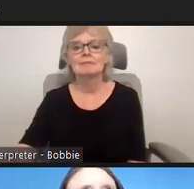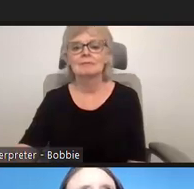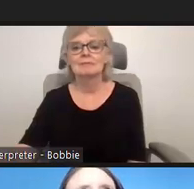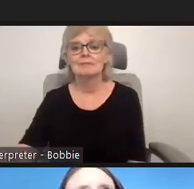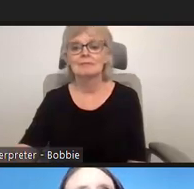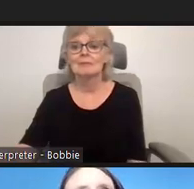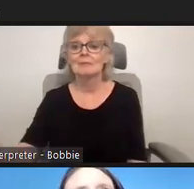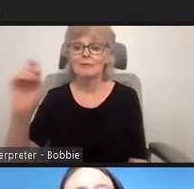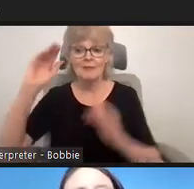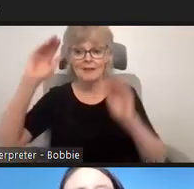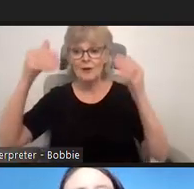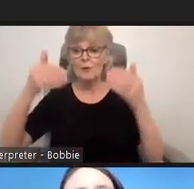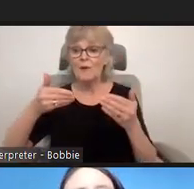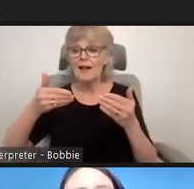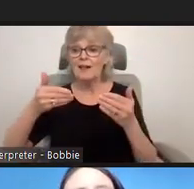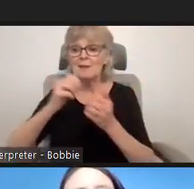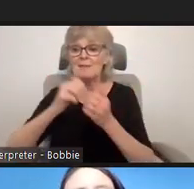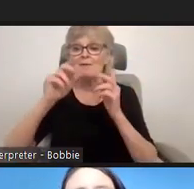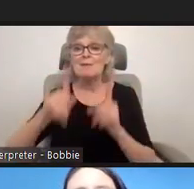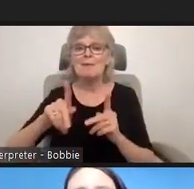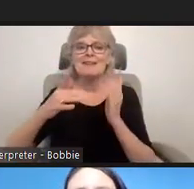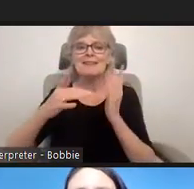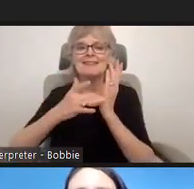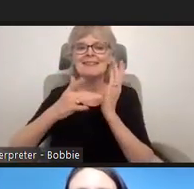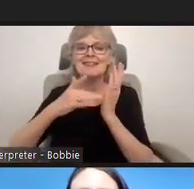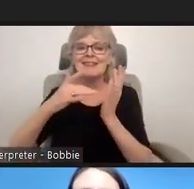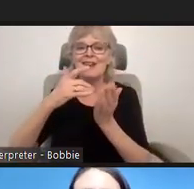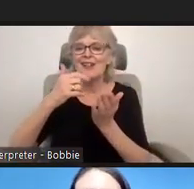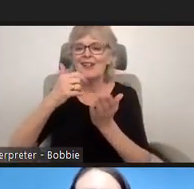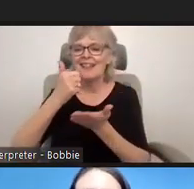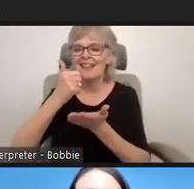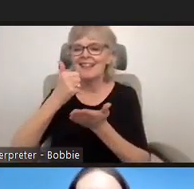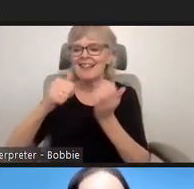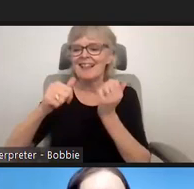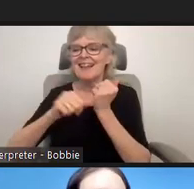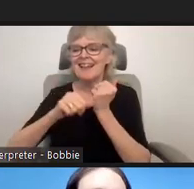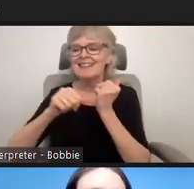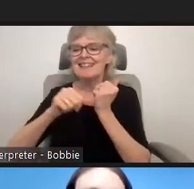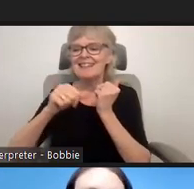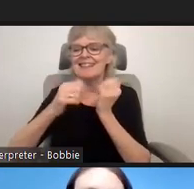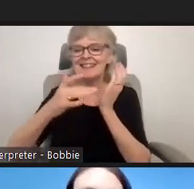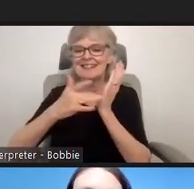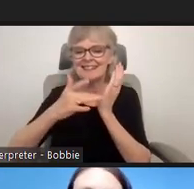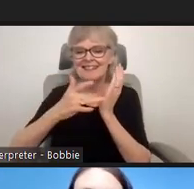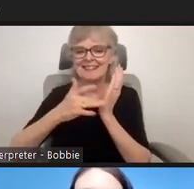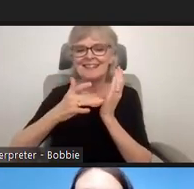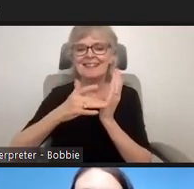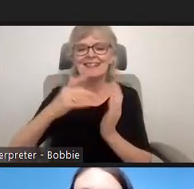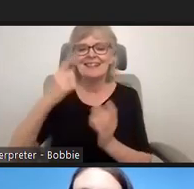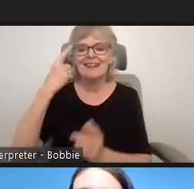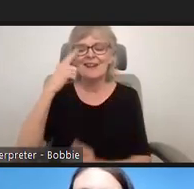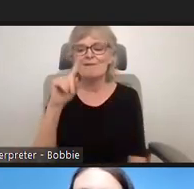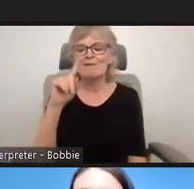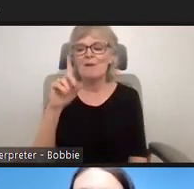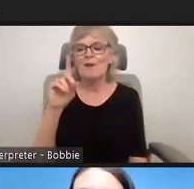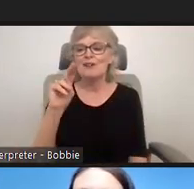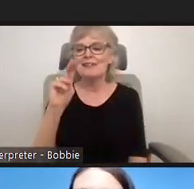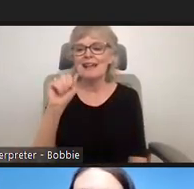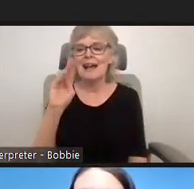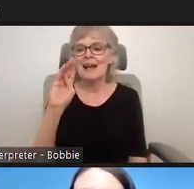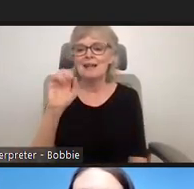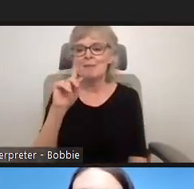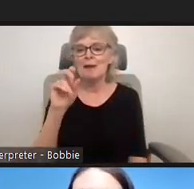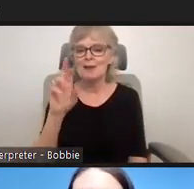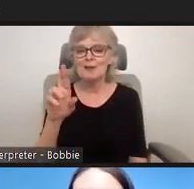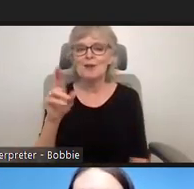Okay, well, welcome everyone to the Technical Assistance Institute. On behalf of Donna Meltzer, CEO of the National Association